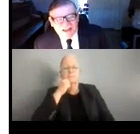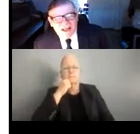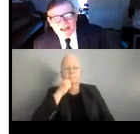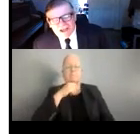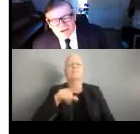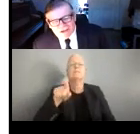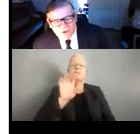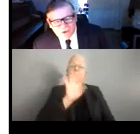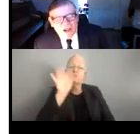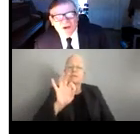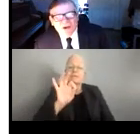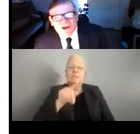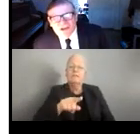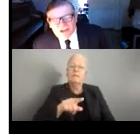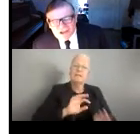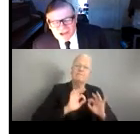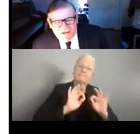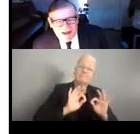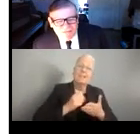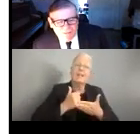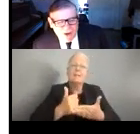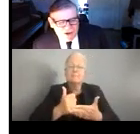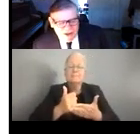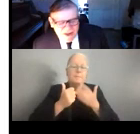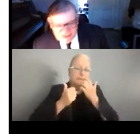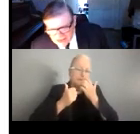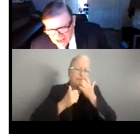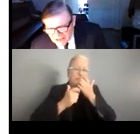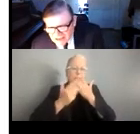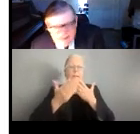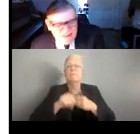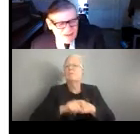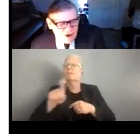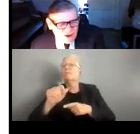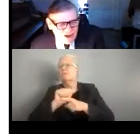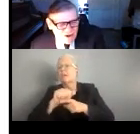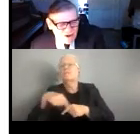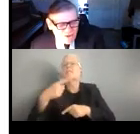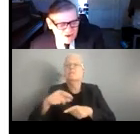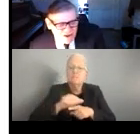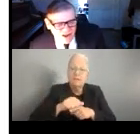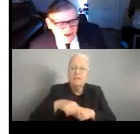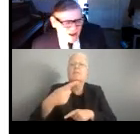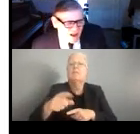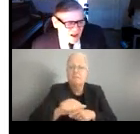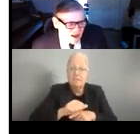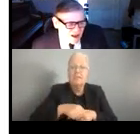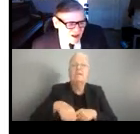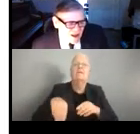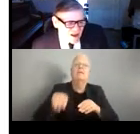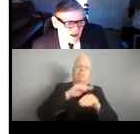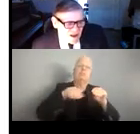training is useful, because you can just go around from one training to the next. So let's see what